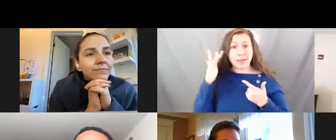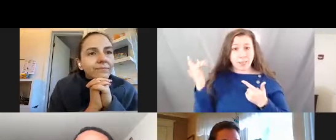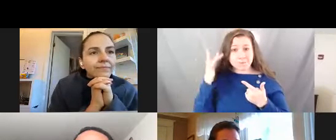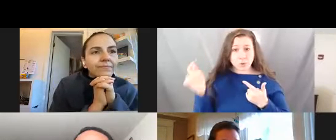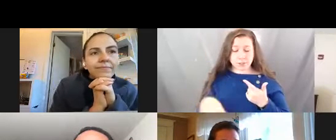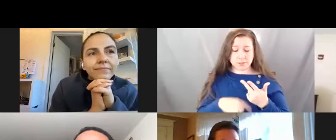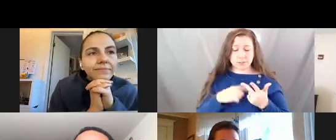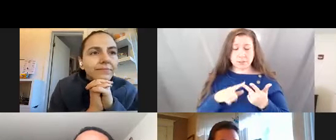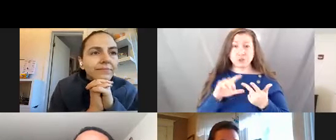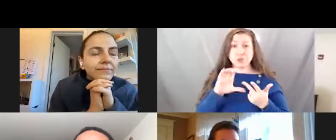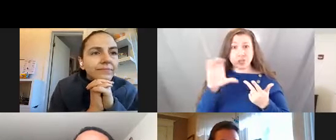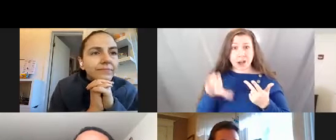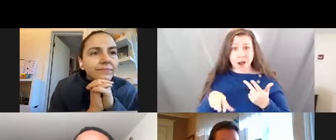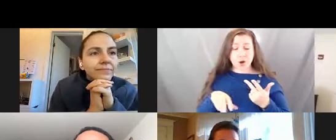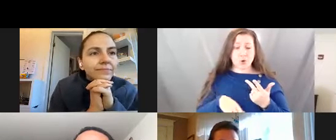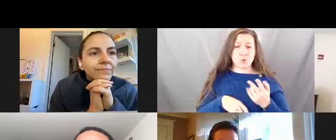Chicago,